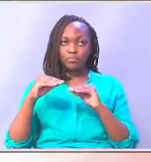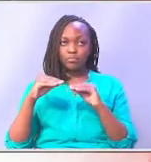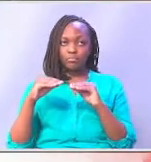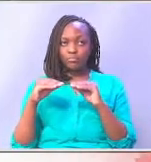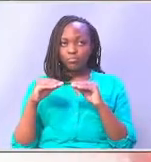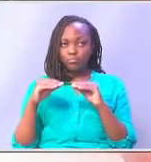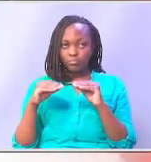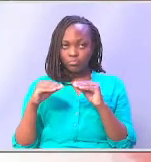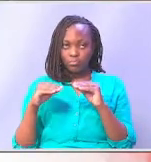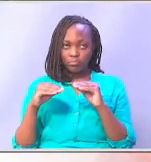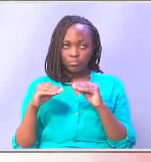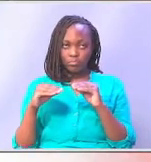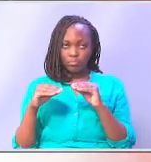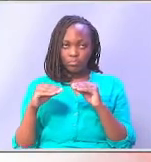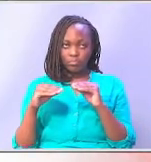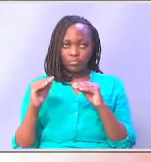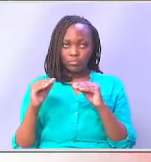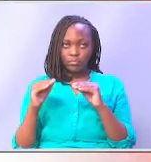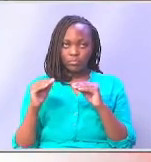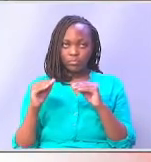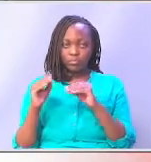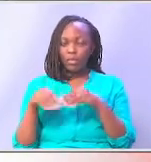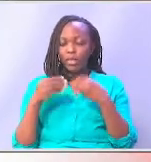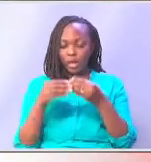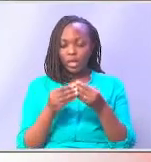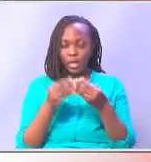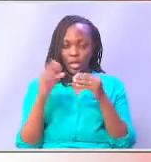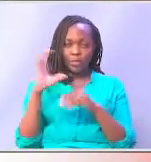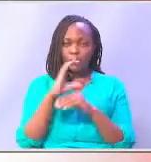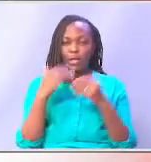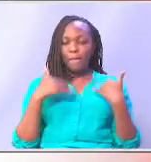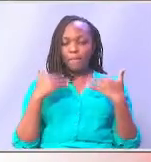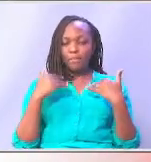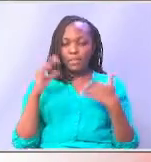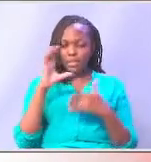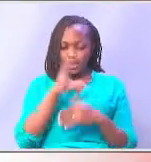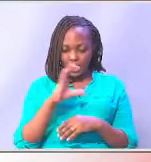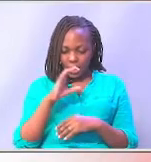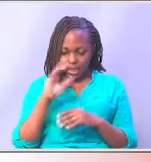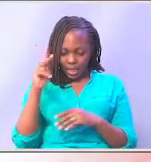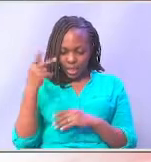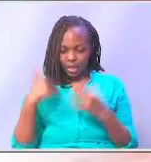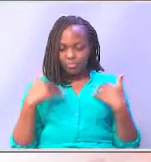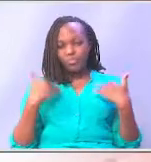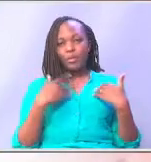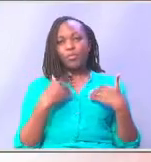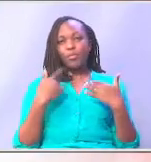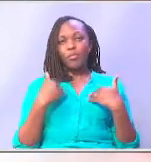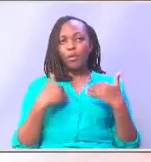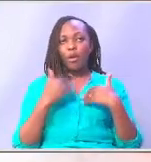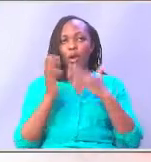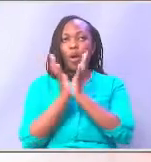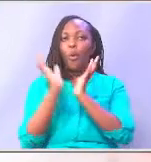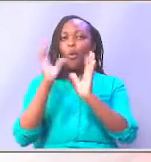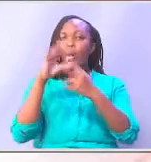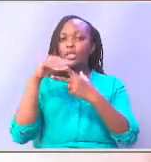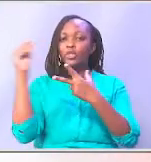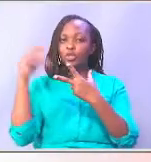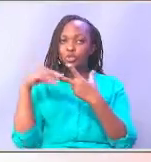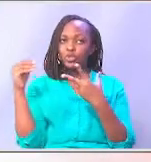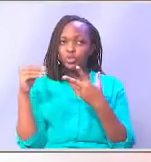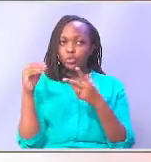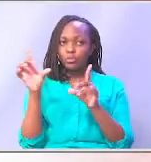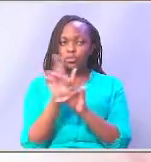and inclusivity and give citizens a wide choice. And to say then, some have been heard to say that it